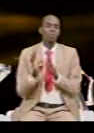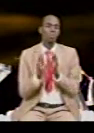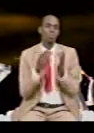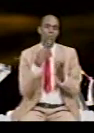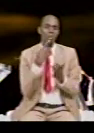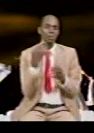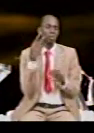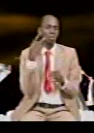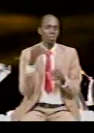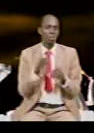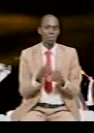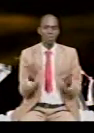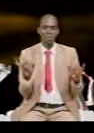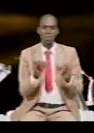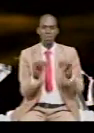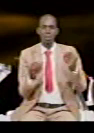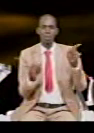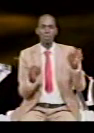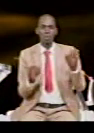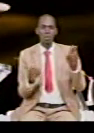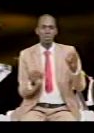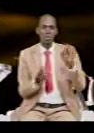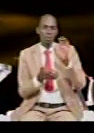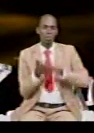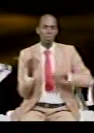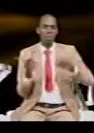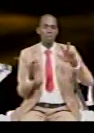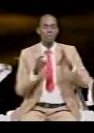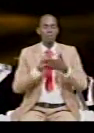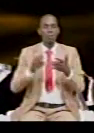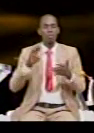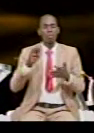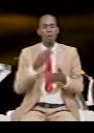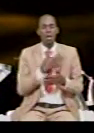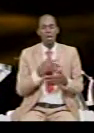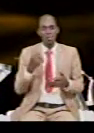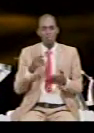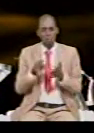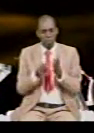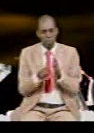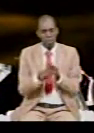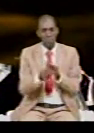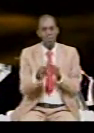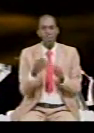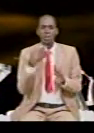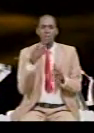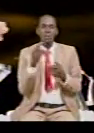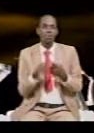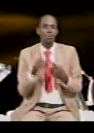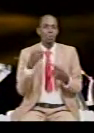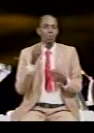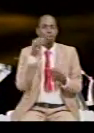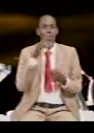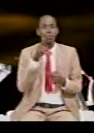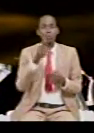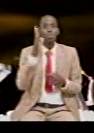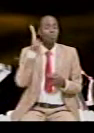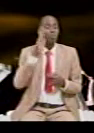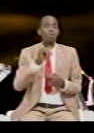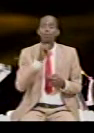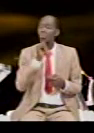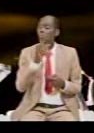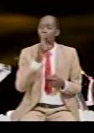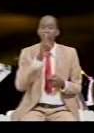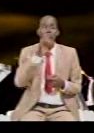3, verse 4. Chapter 3, verse 4. And the serpent said unto the woman, ye shall not surely die. So, can